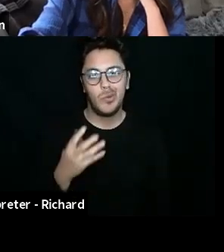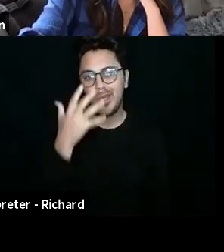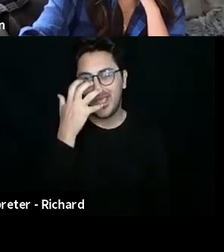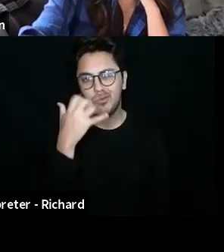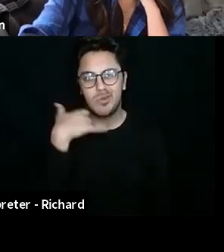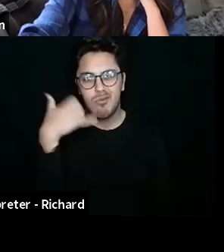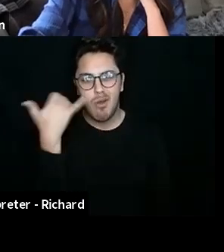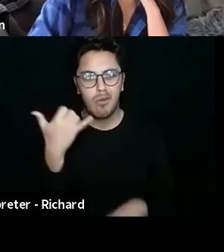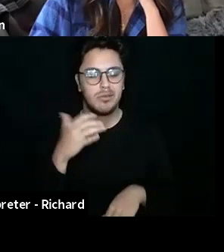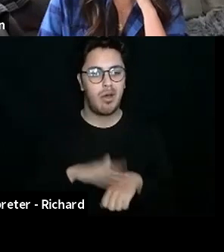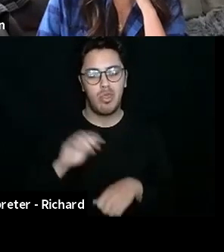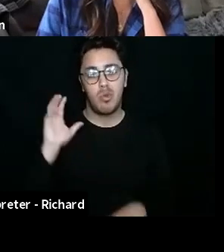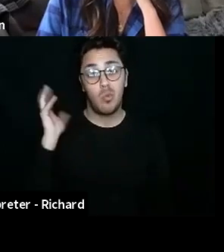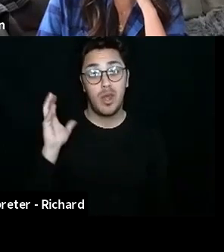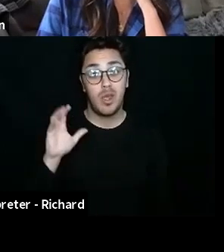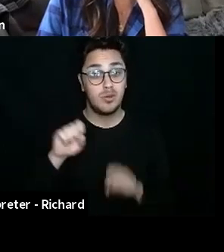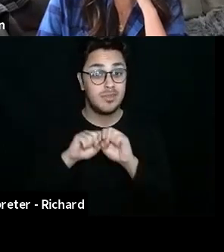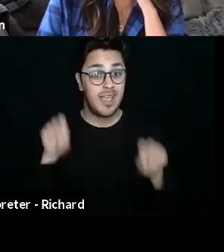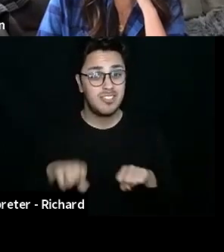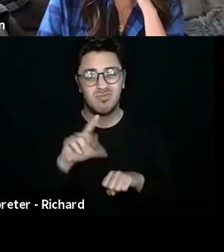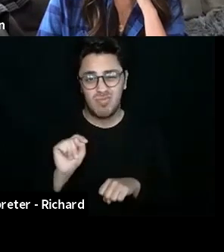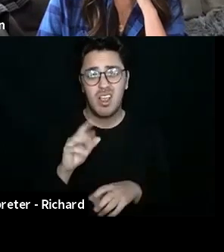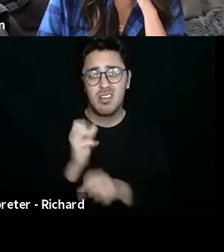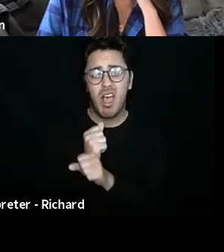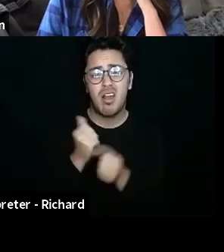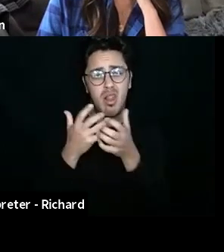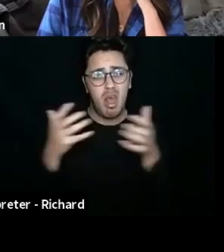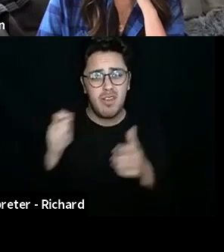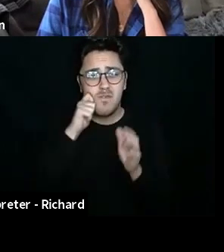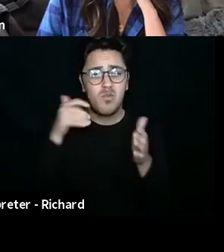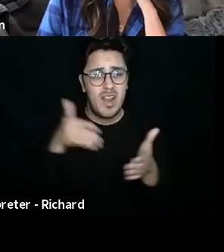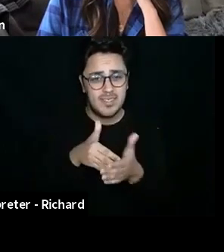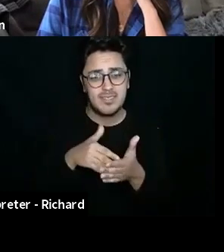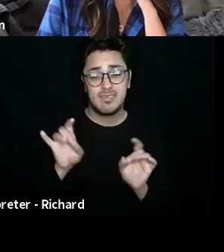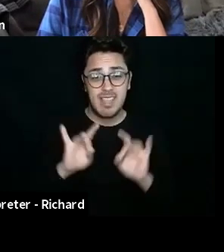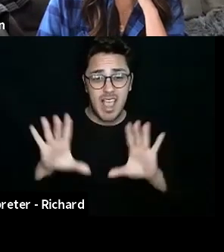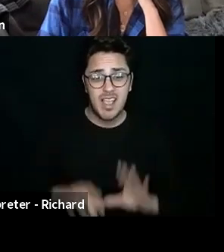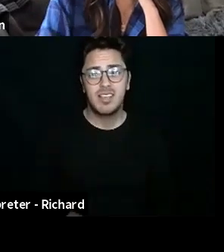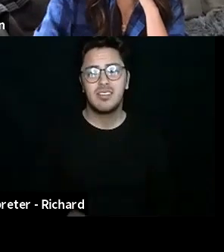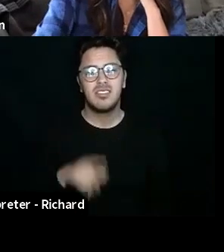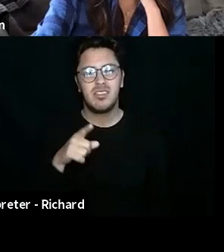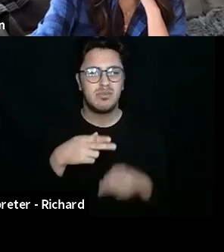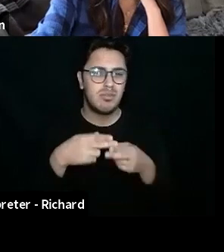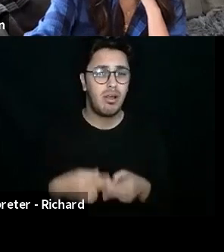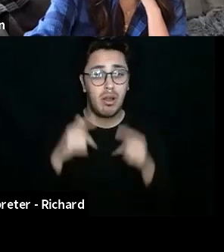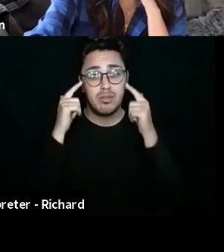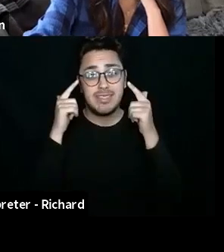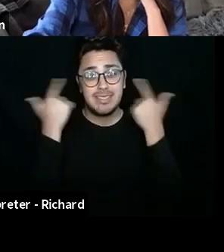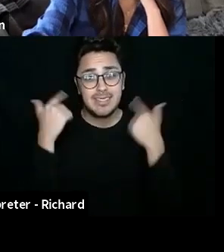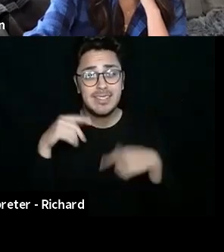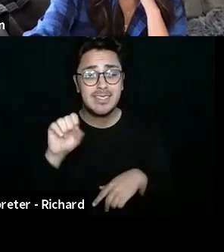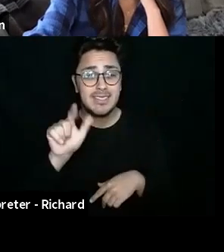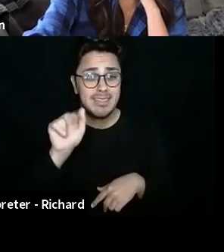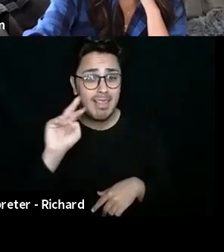station, but instead he got all sorts of racist hate, right? And, right, you know, the idea that he was called slanty eyes, tons of